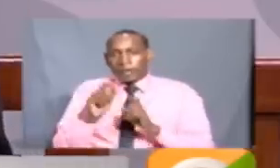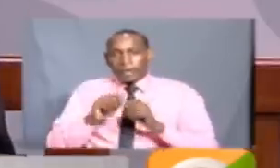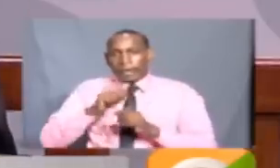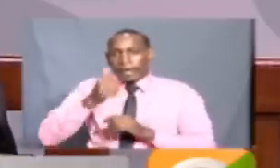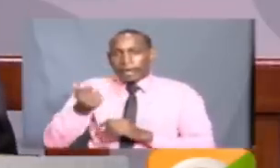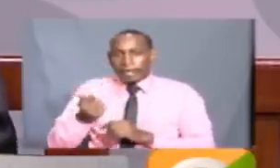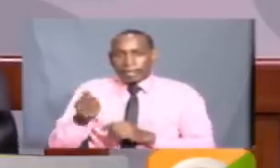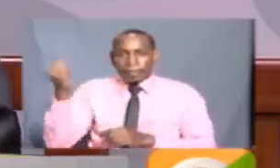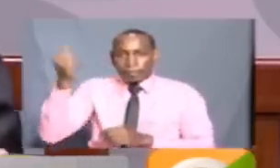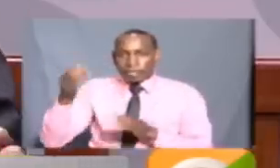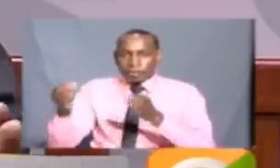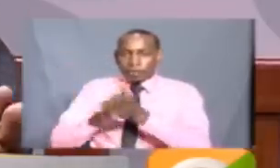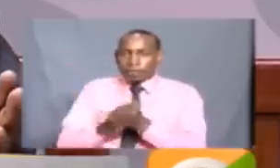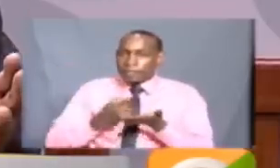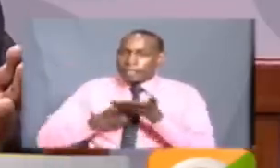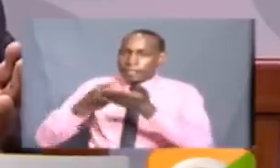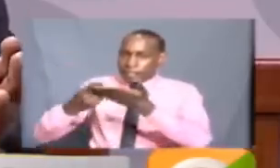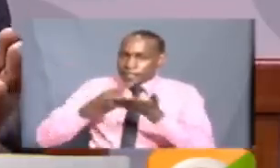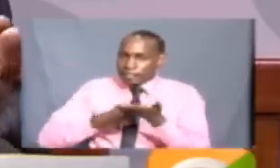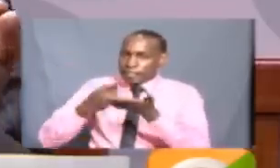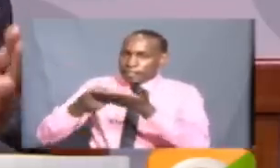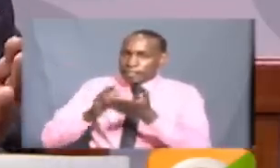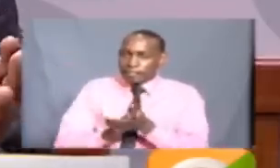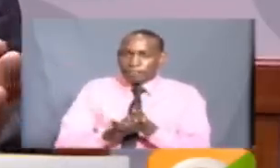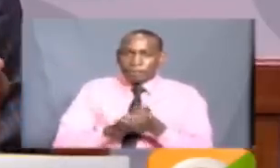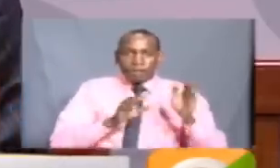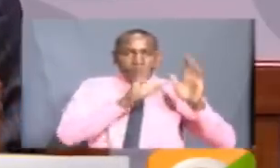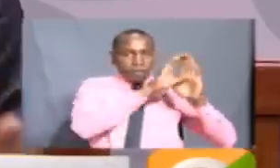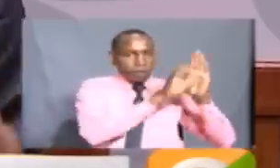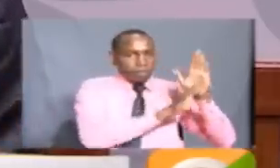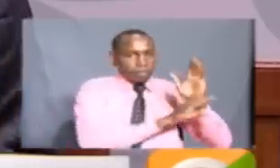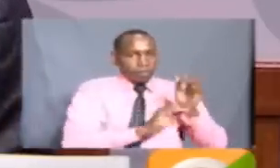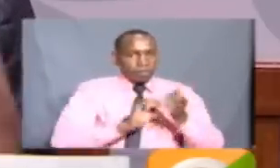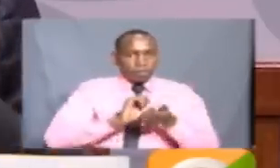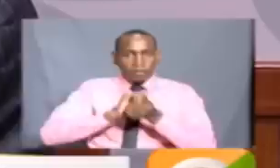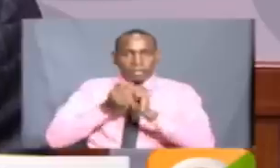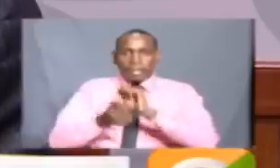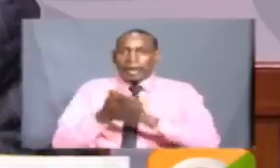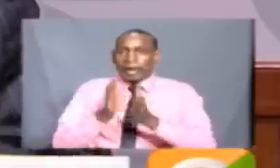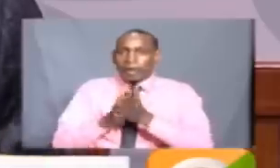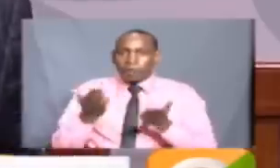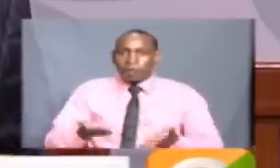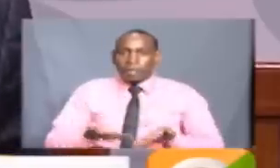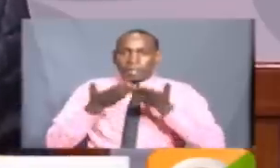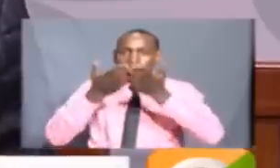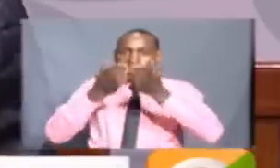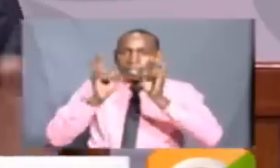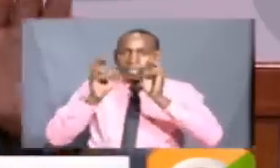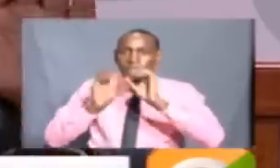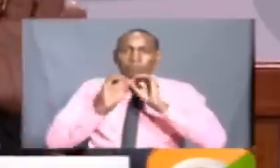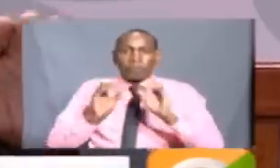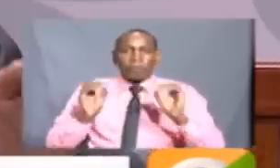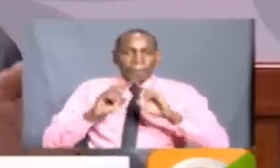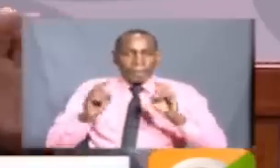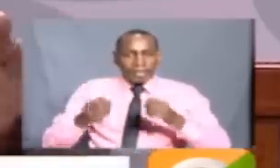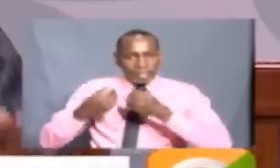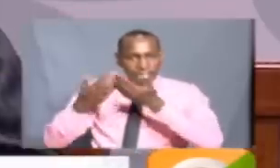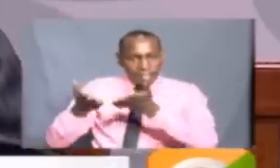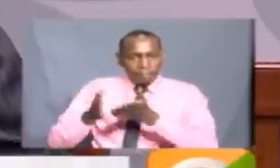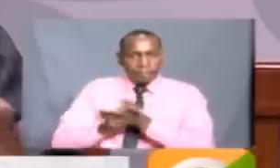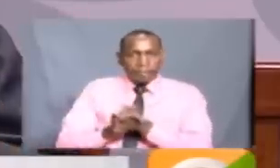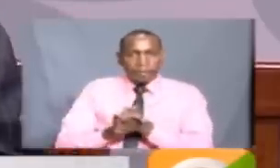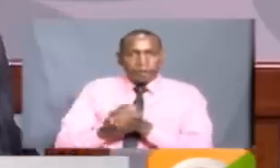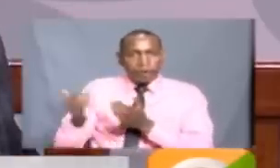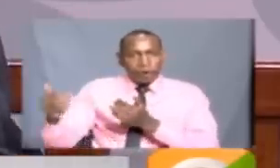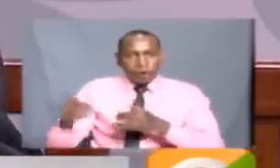political divide who are talking about the referendum have raised no issues at all, but they are given